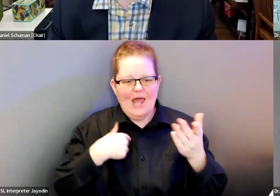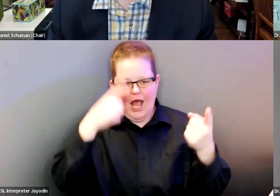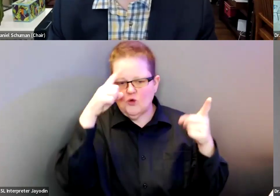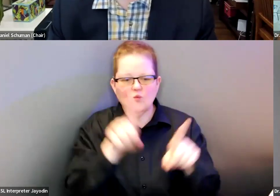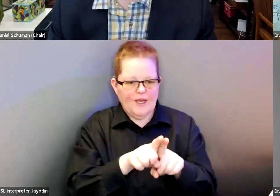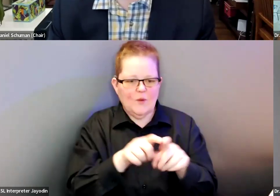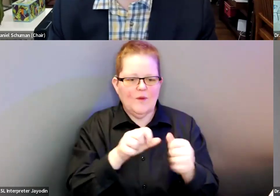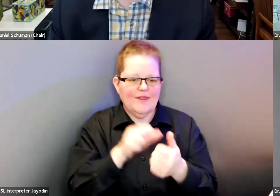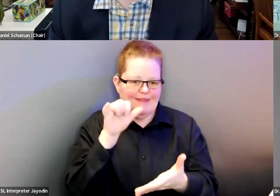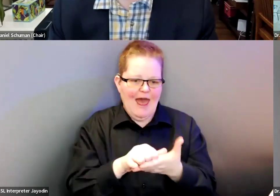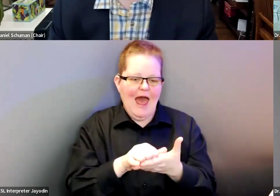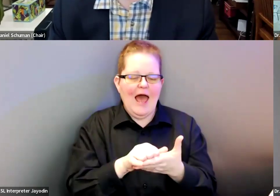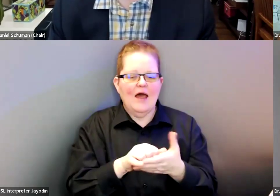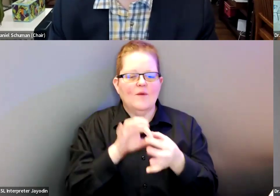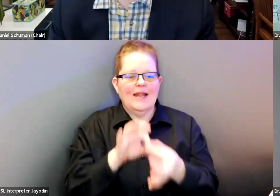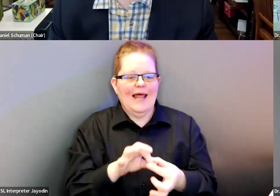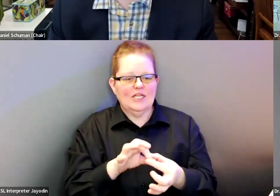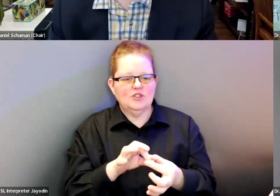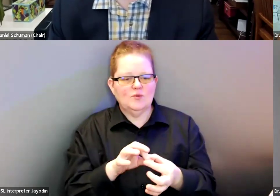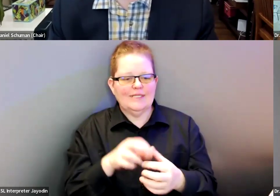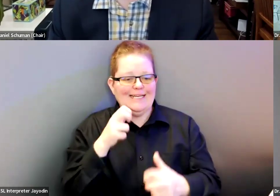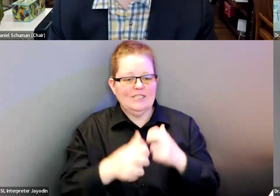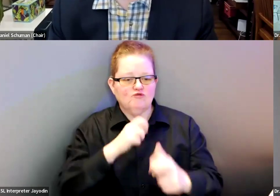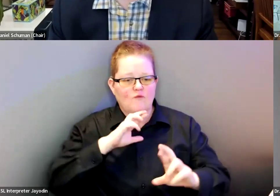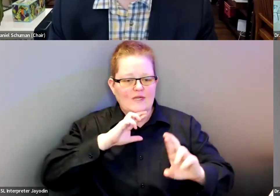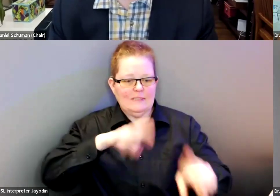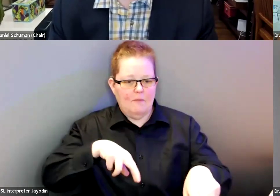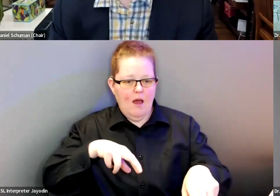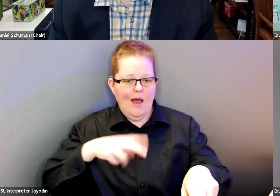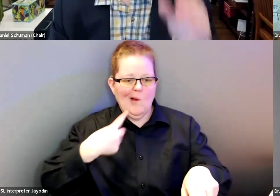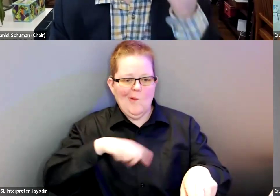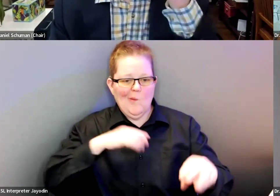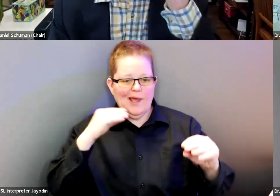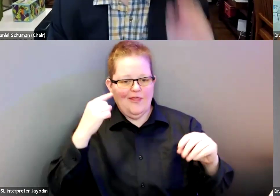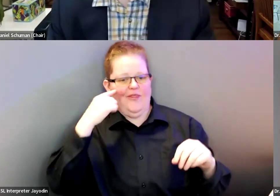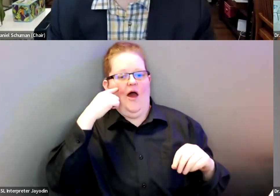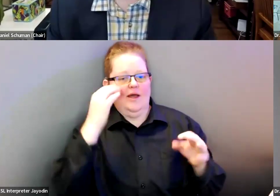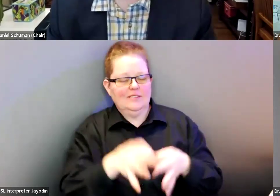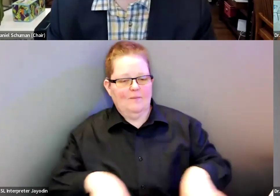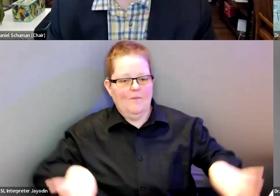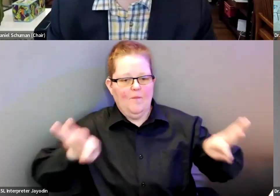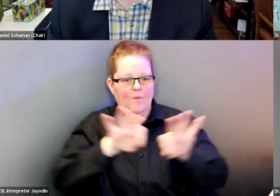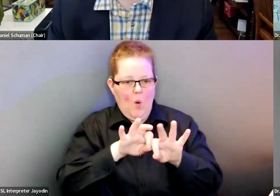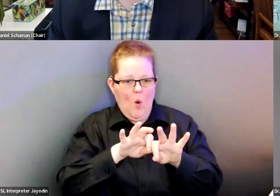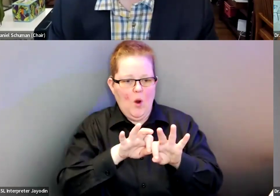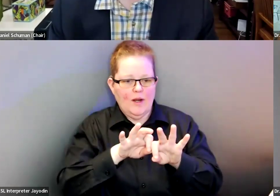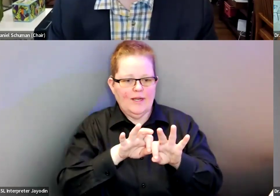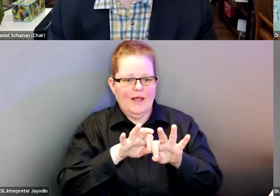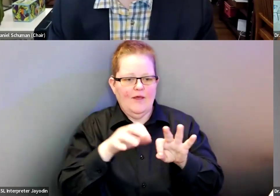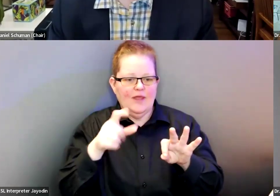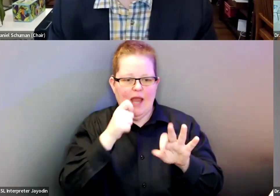the issue of the response, we thought that it was important that we do not portray ourselves